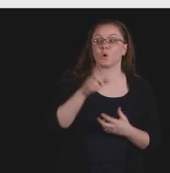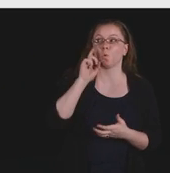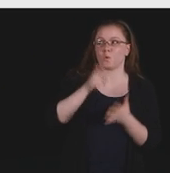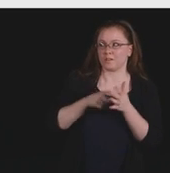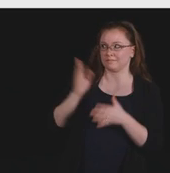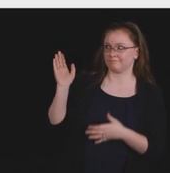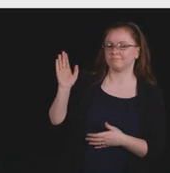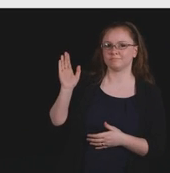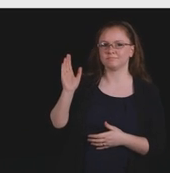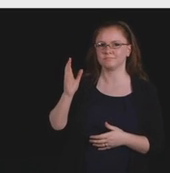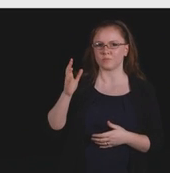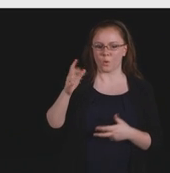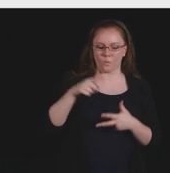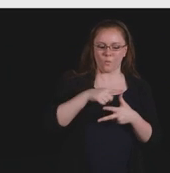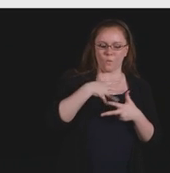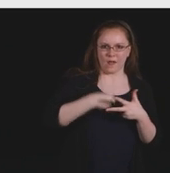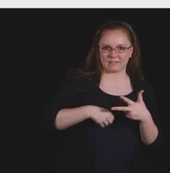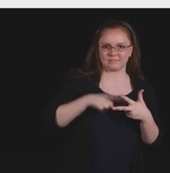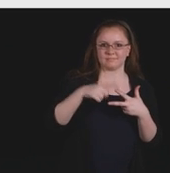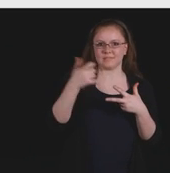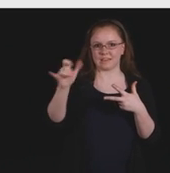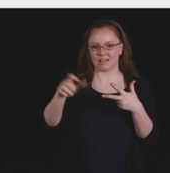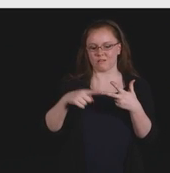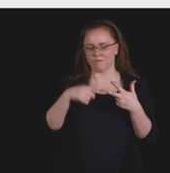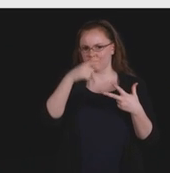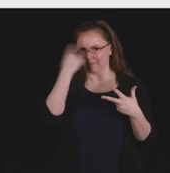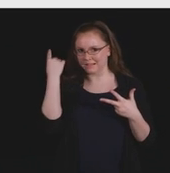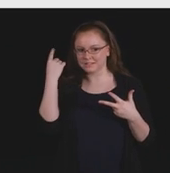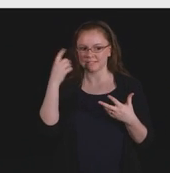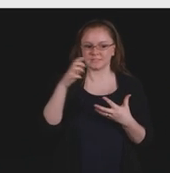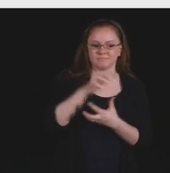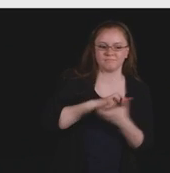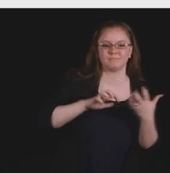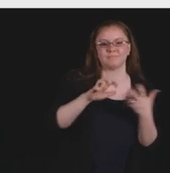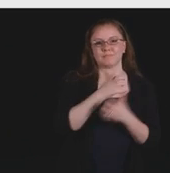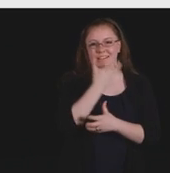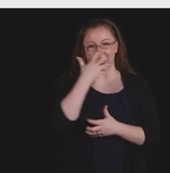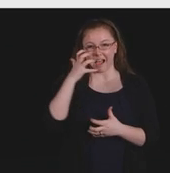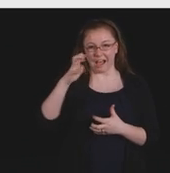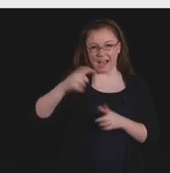and the other one is black. We mix them, heat them to very high temperatures.